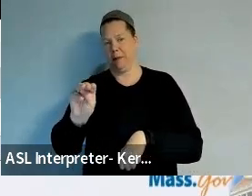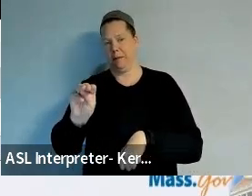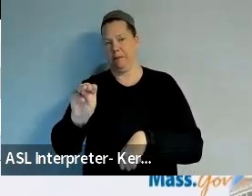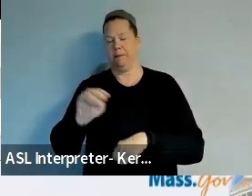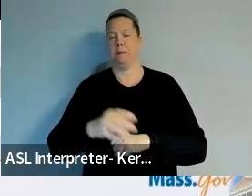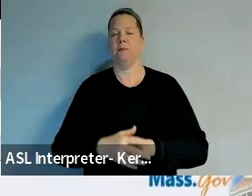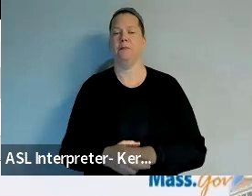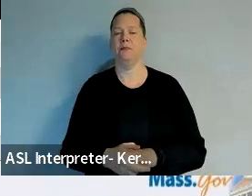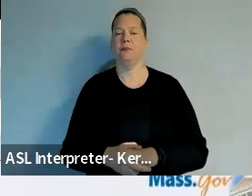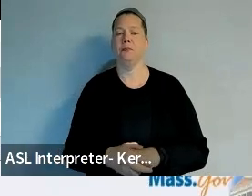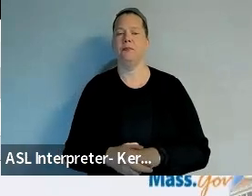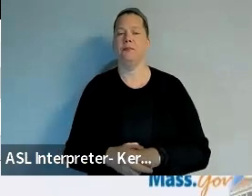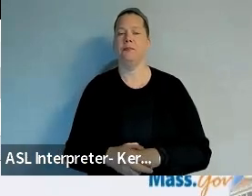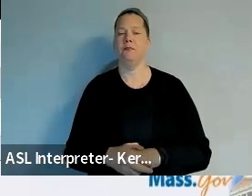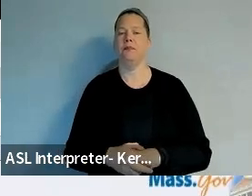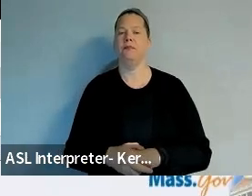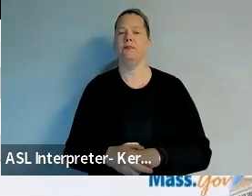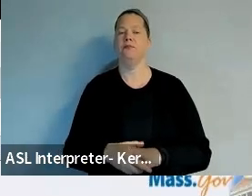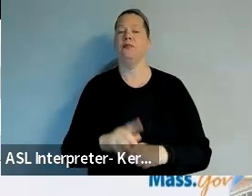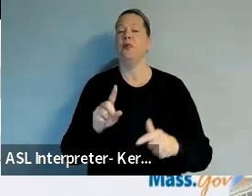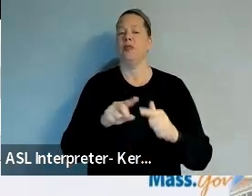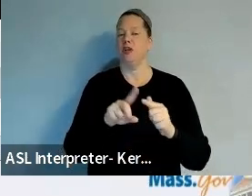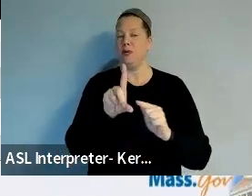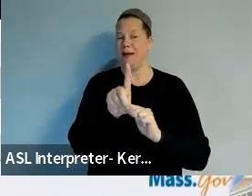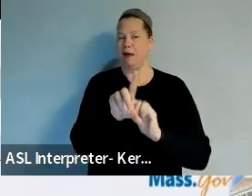the corresponding date box.